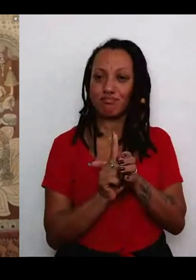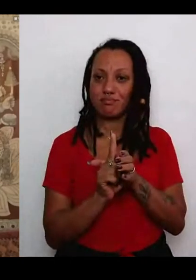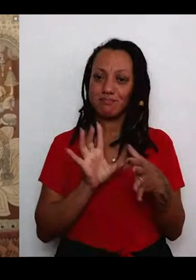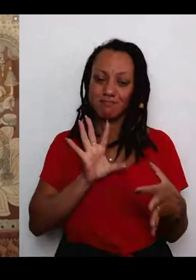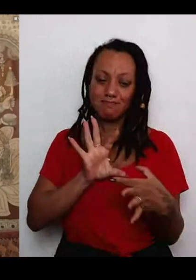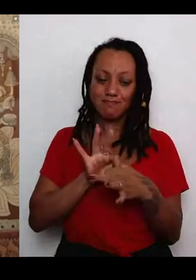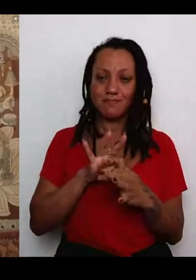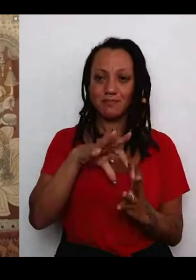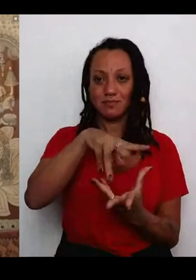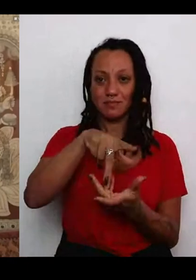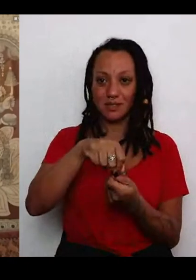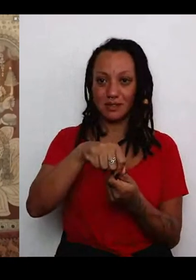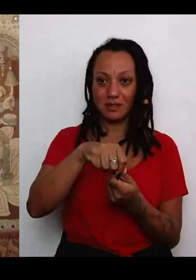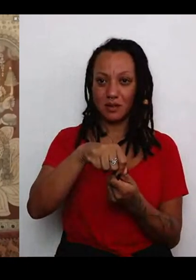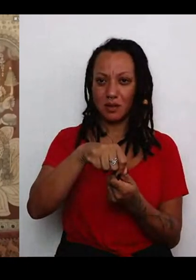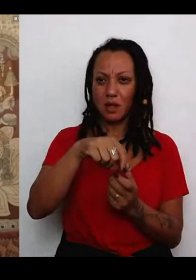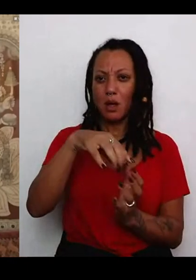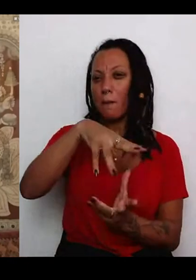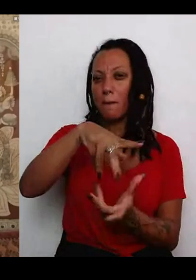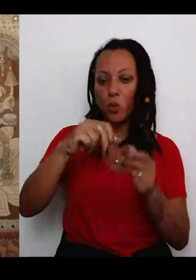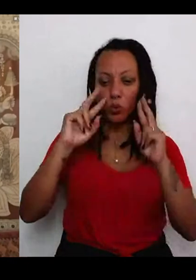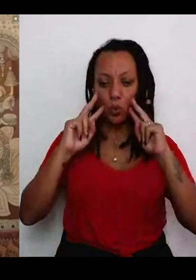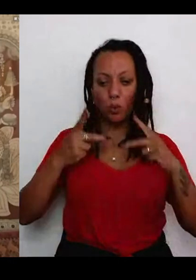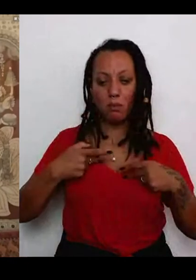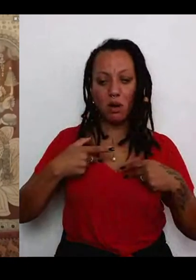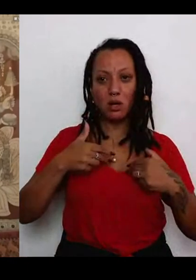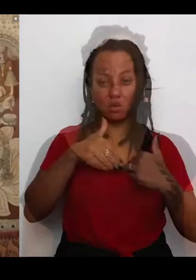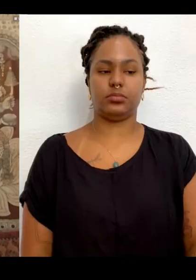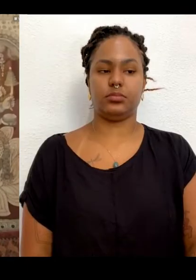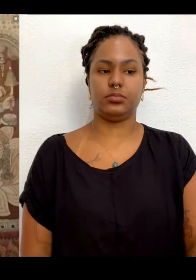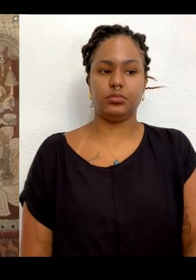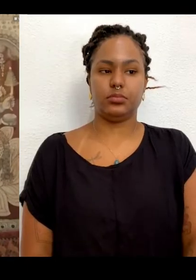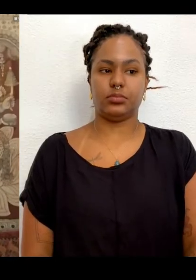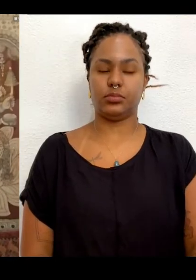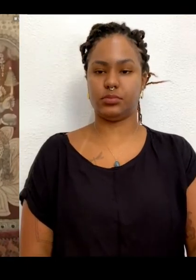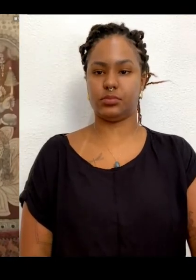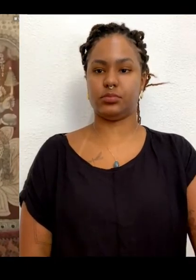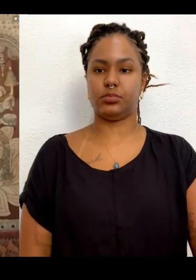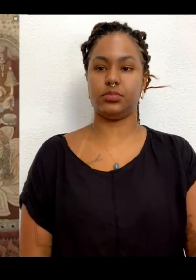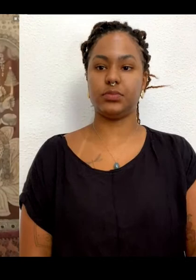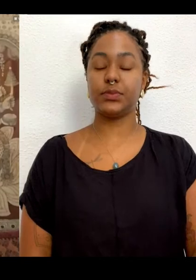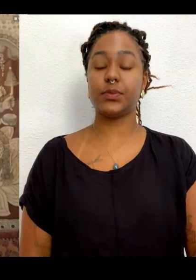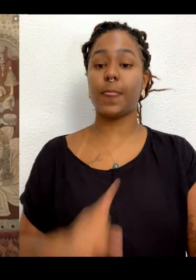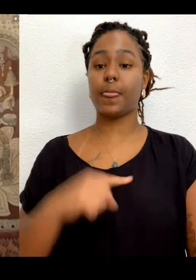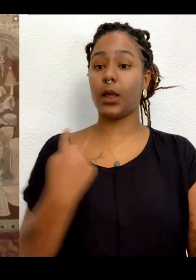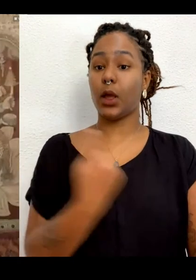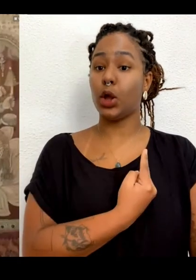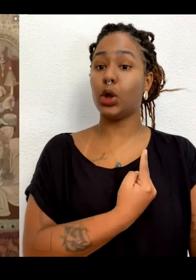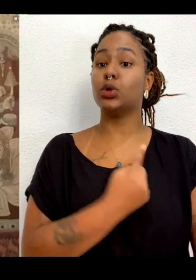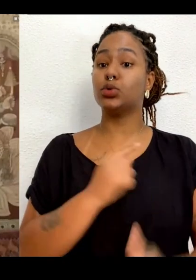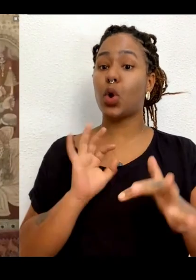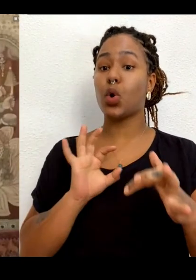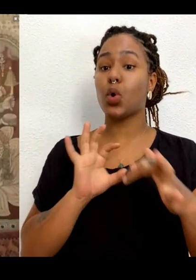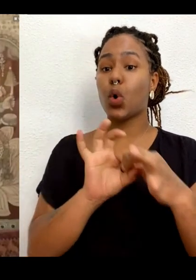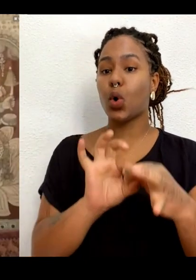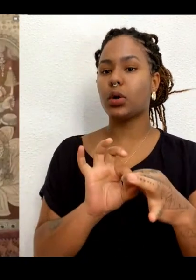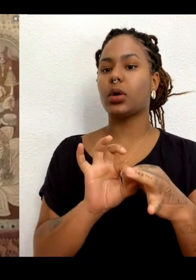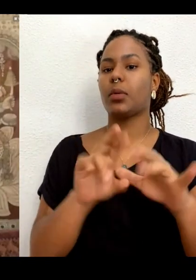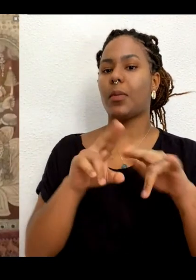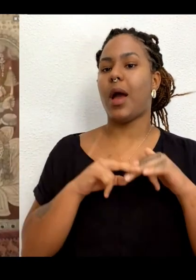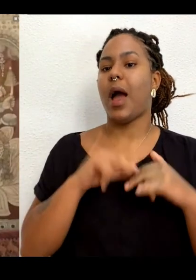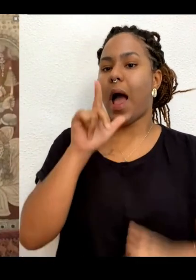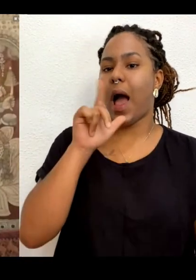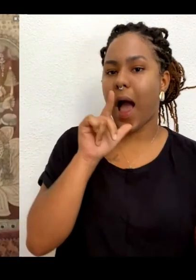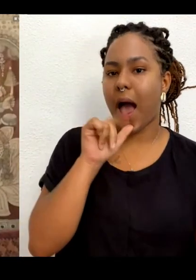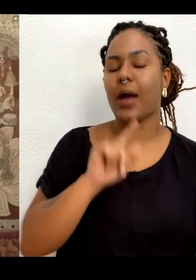Masters we are interconnected through the living currencies of breadth or water of nourishment the real